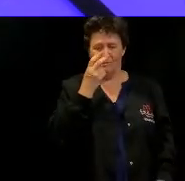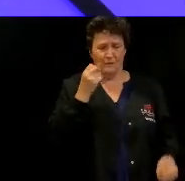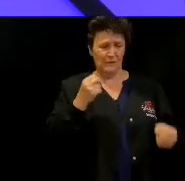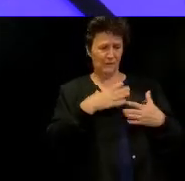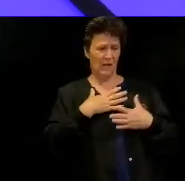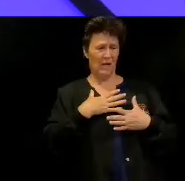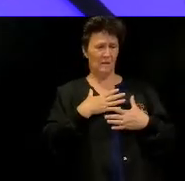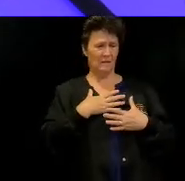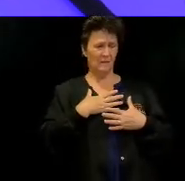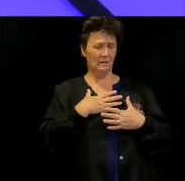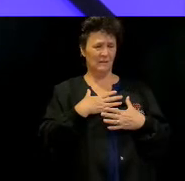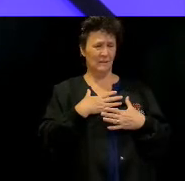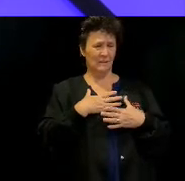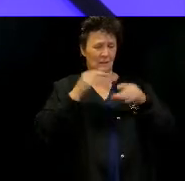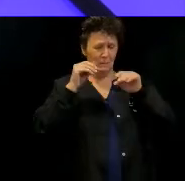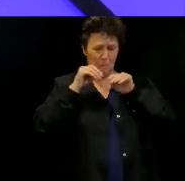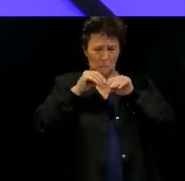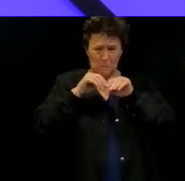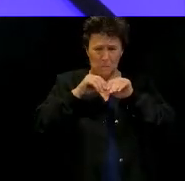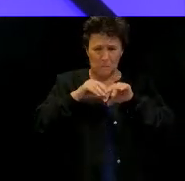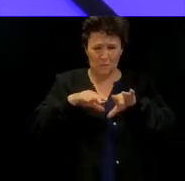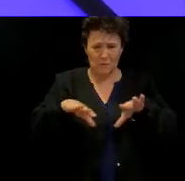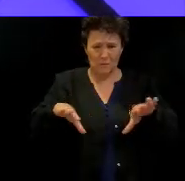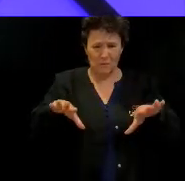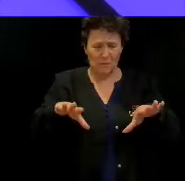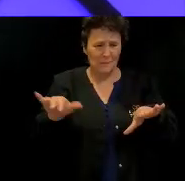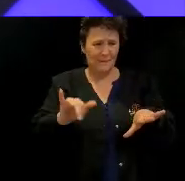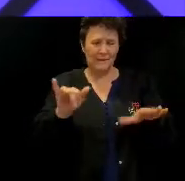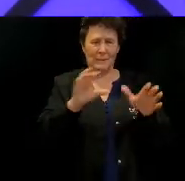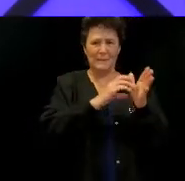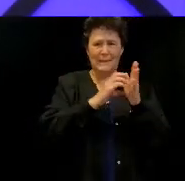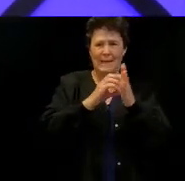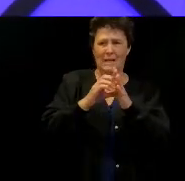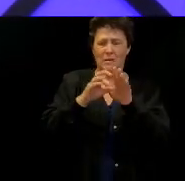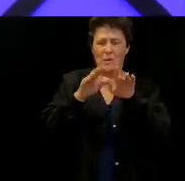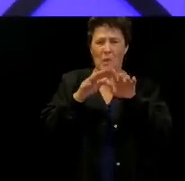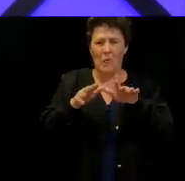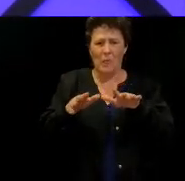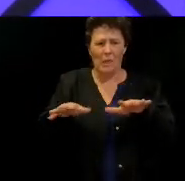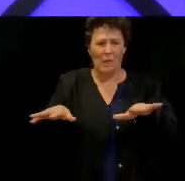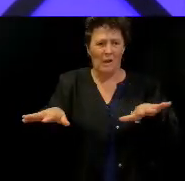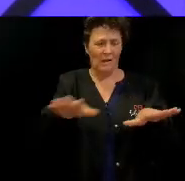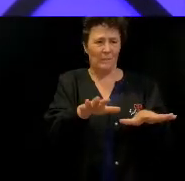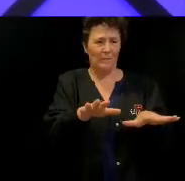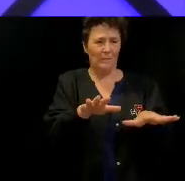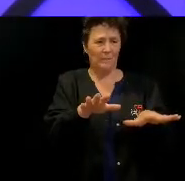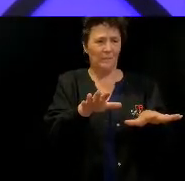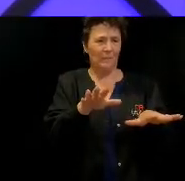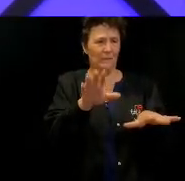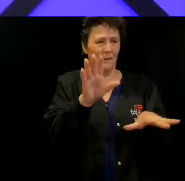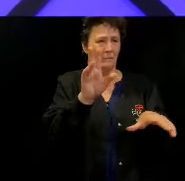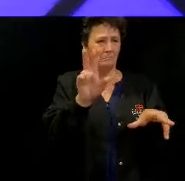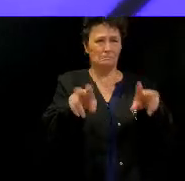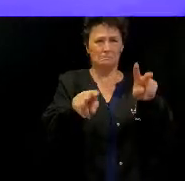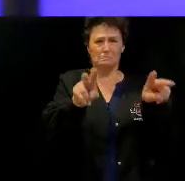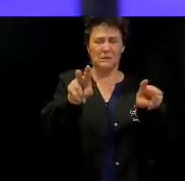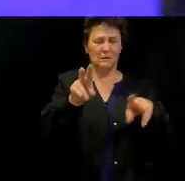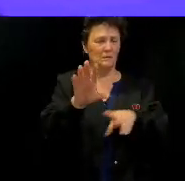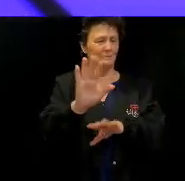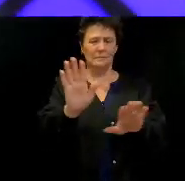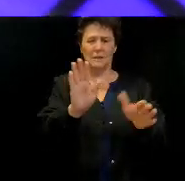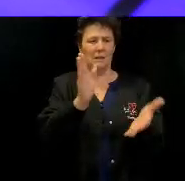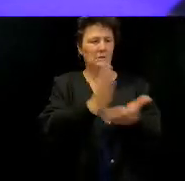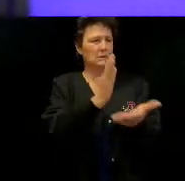it actually infiltrated and began to be like a cancer throughout the whole camp. And Joshua and Caleb said, hold on,